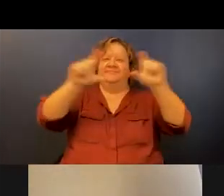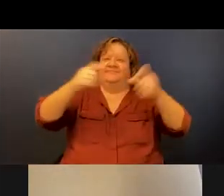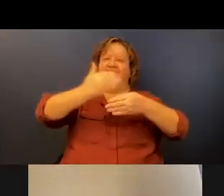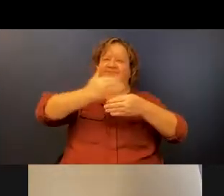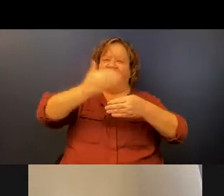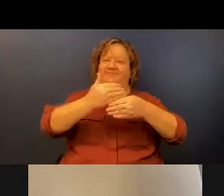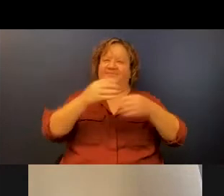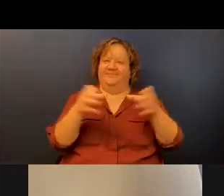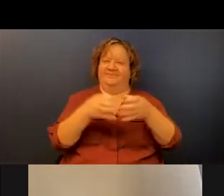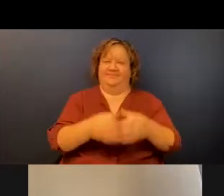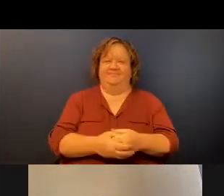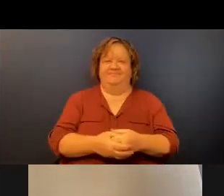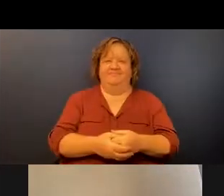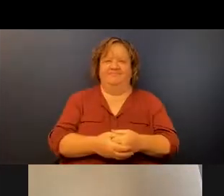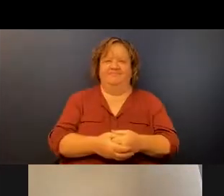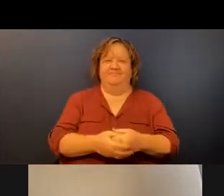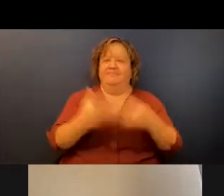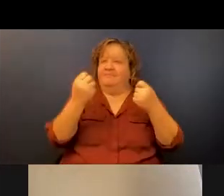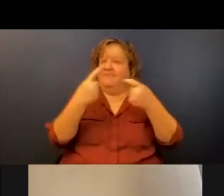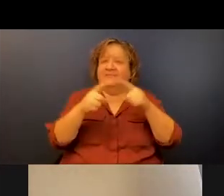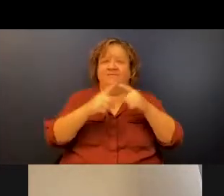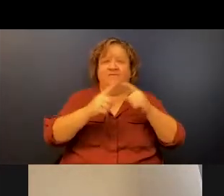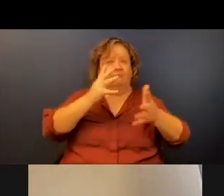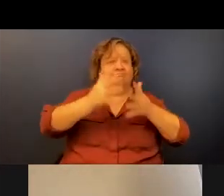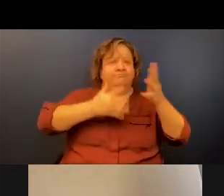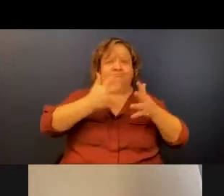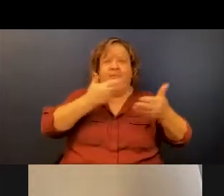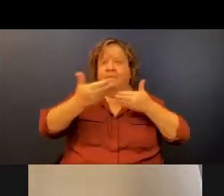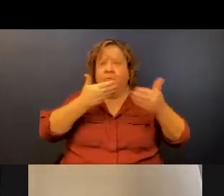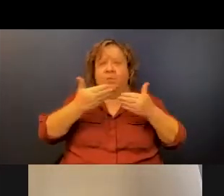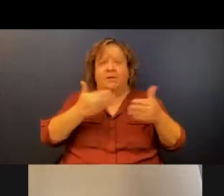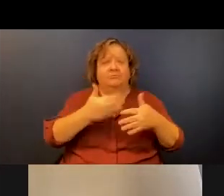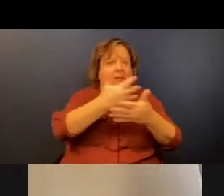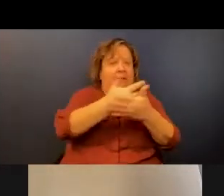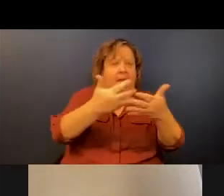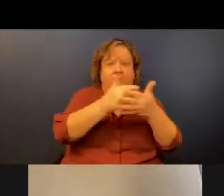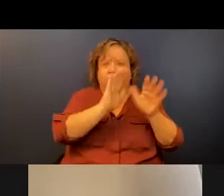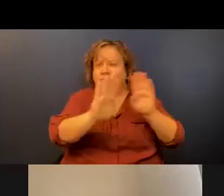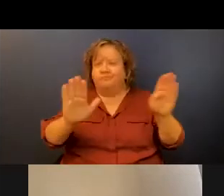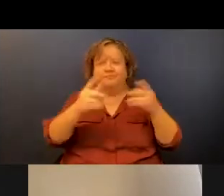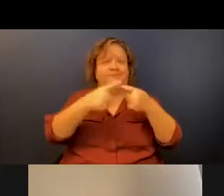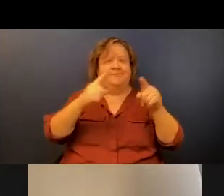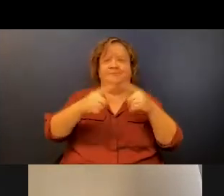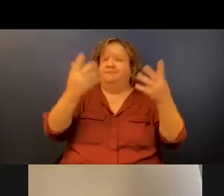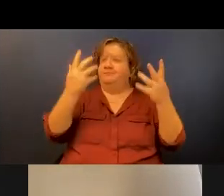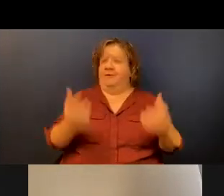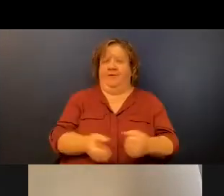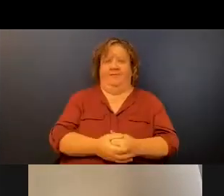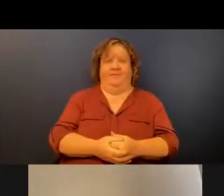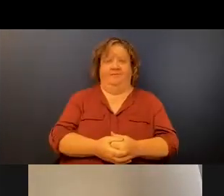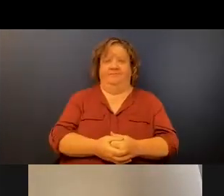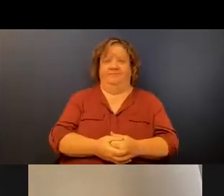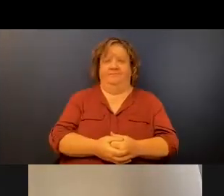themselves necesidades, according to their como lo needs, hacemos such nosotras, con as we distintos do lenguajes with por different las languages discapacidades through que tenemos. because of the